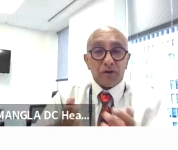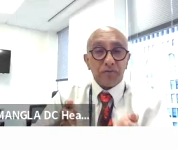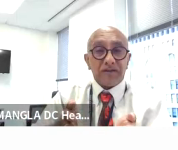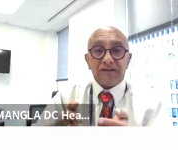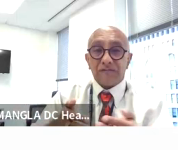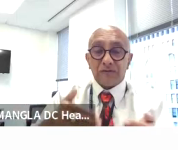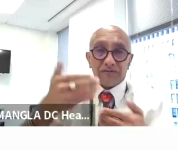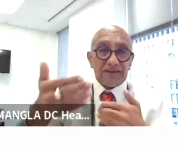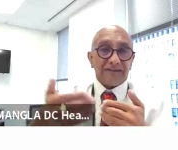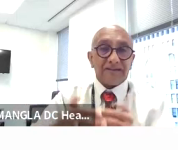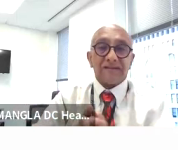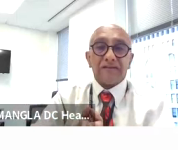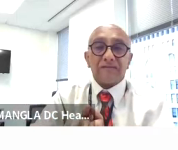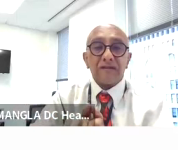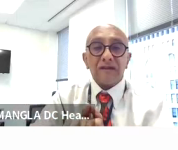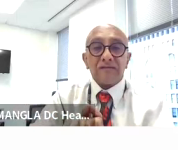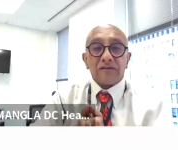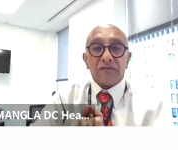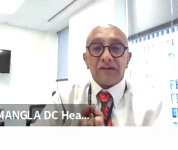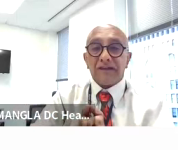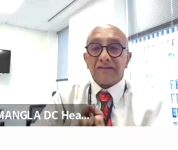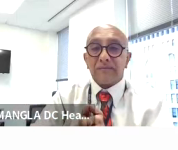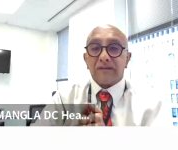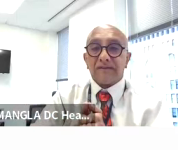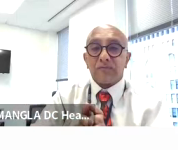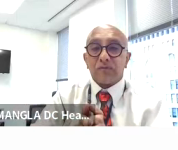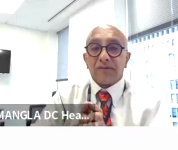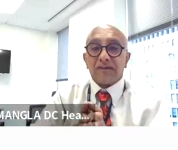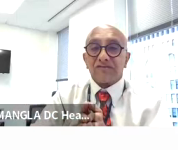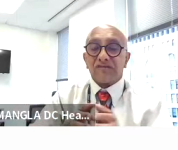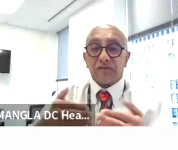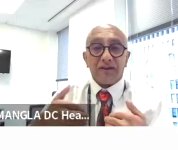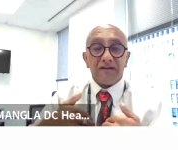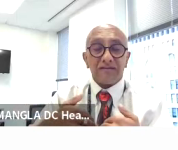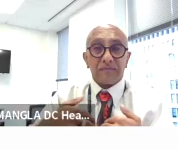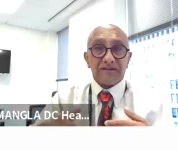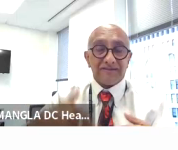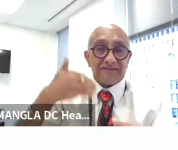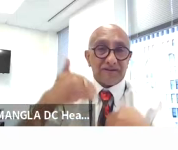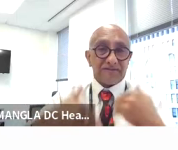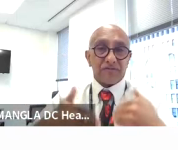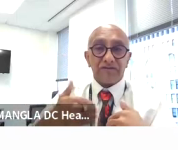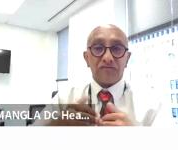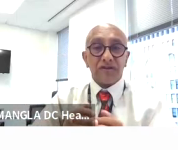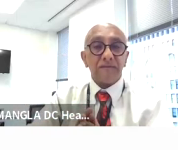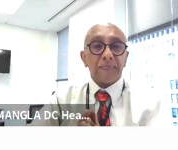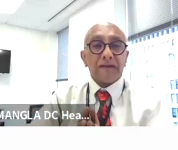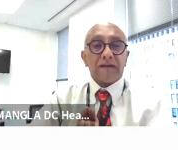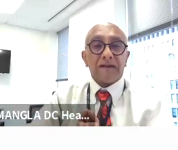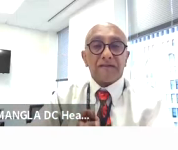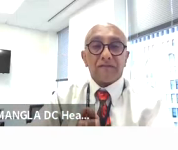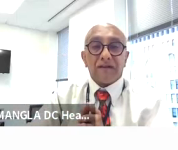or pneumonia if you go to that next level. So COVID-19 may attack more than just your lungs because it's